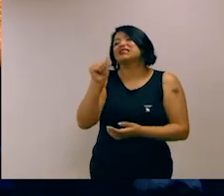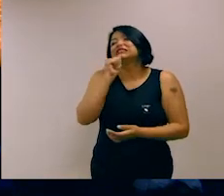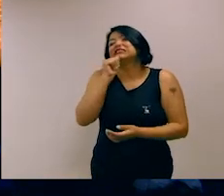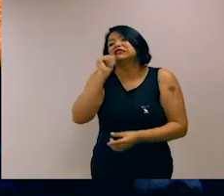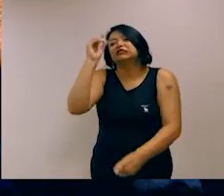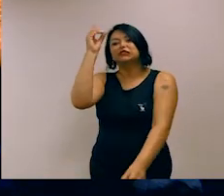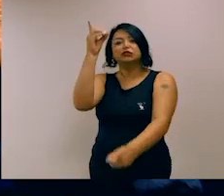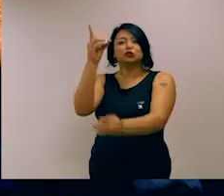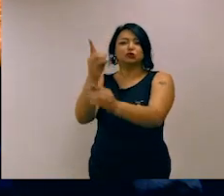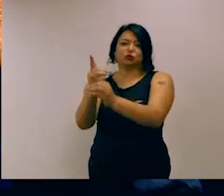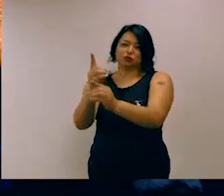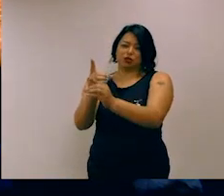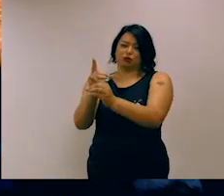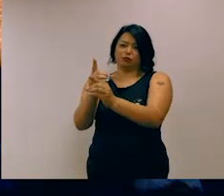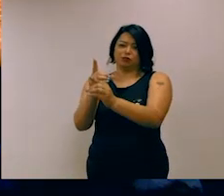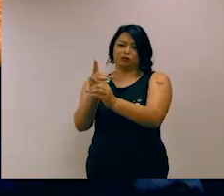21